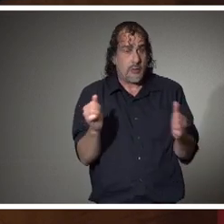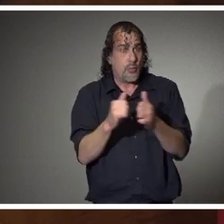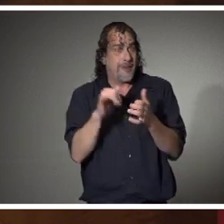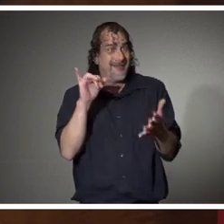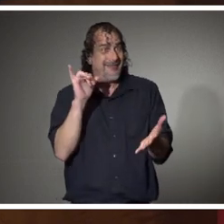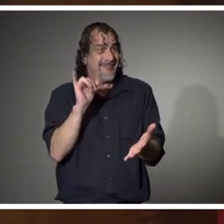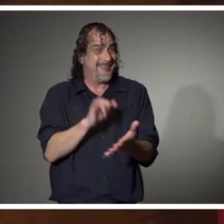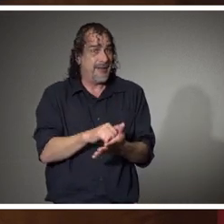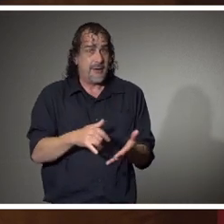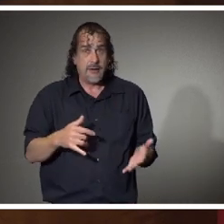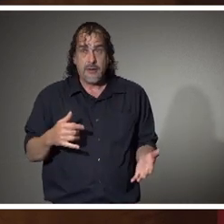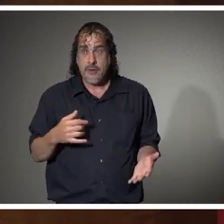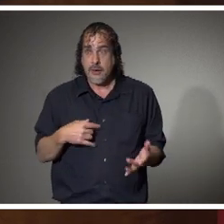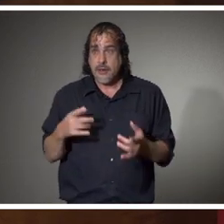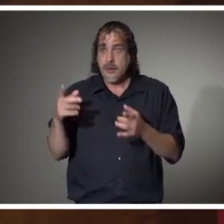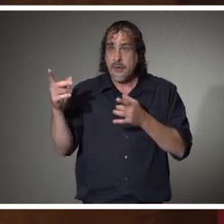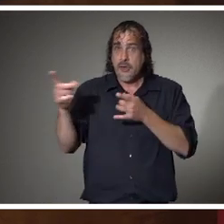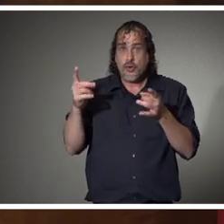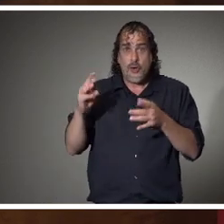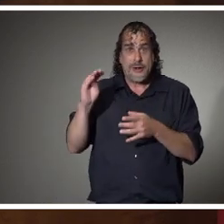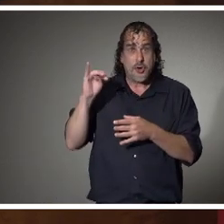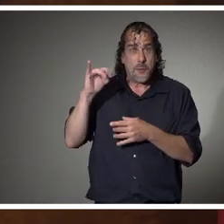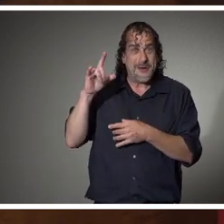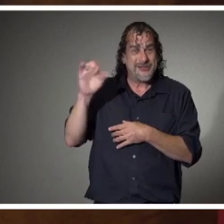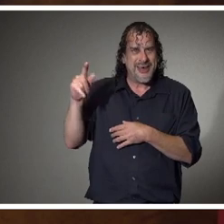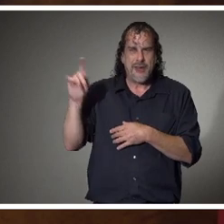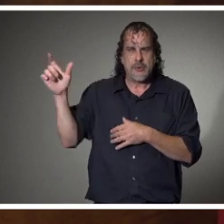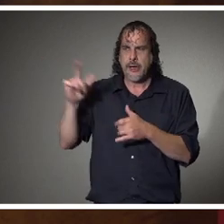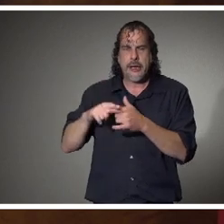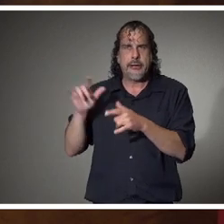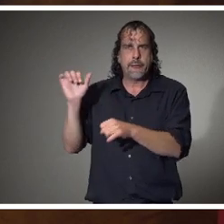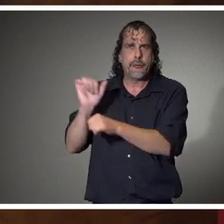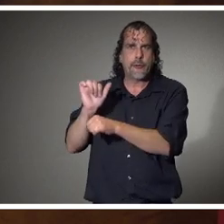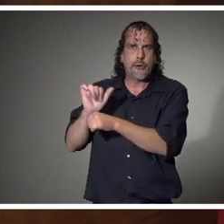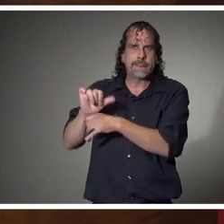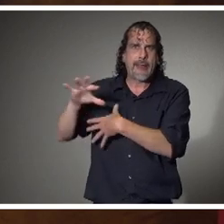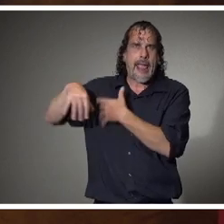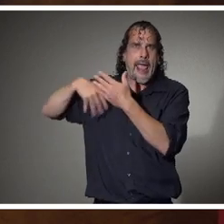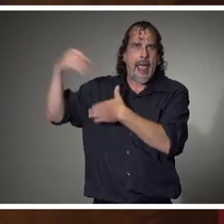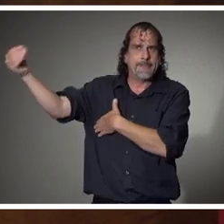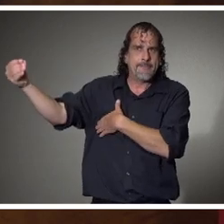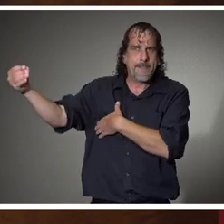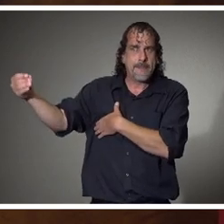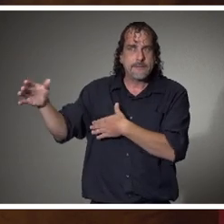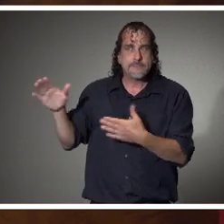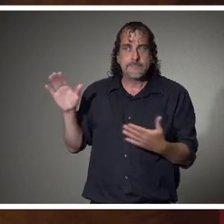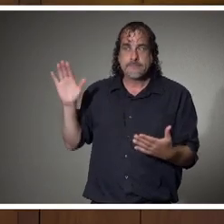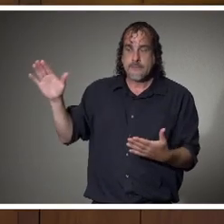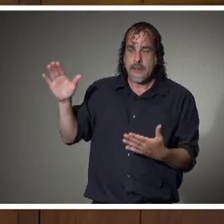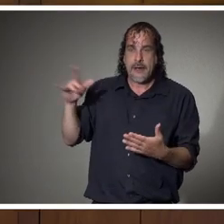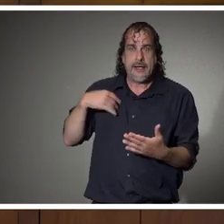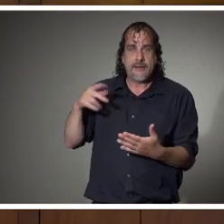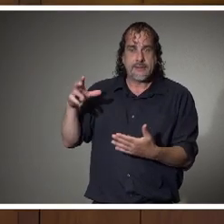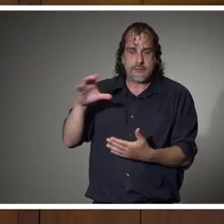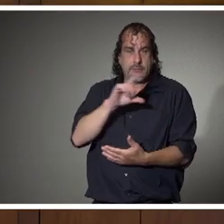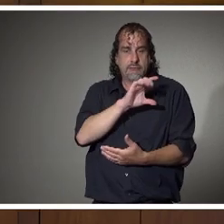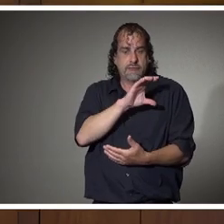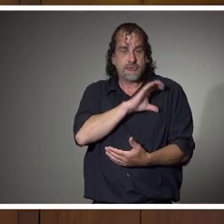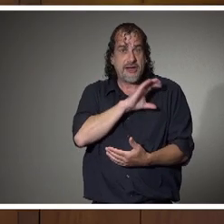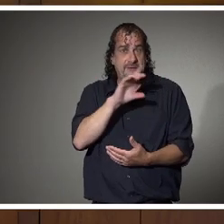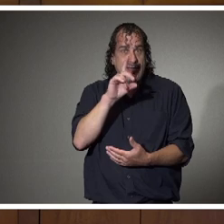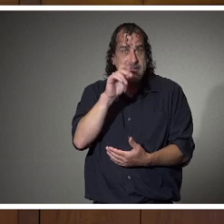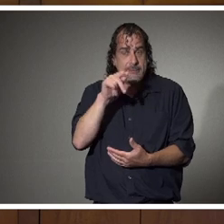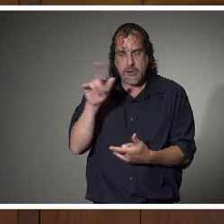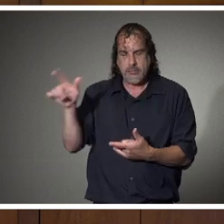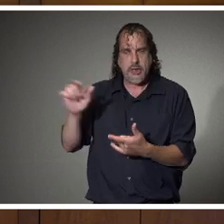got Director Michelle is out working today, and so his Chief Deputy, Matt, is going to give us an